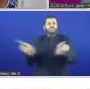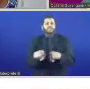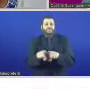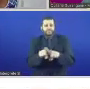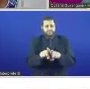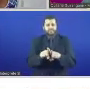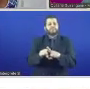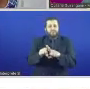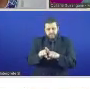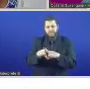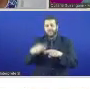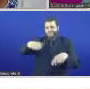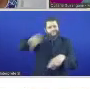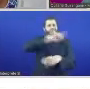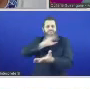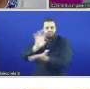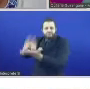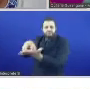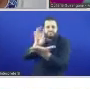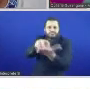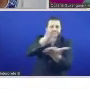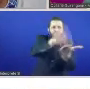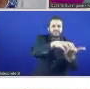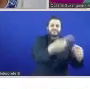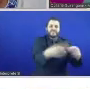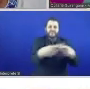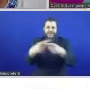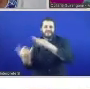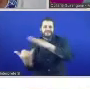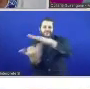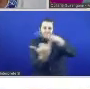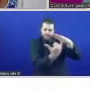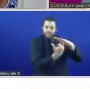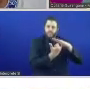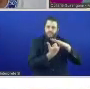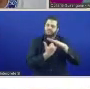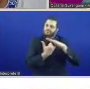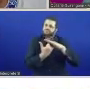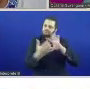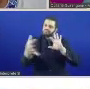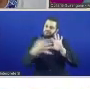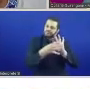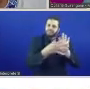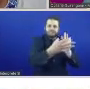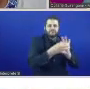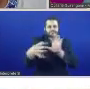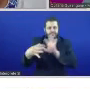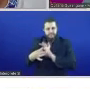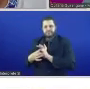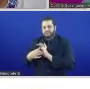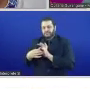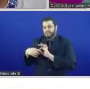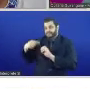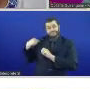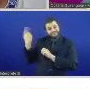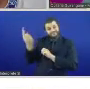produce and share data and evidence, if we open a sincere discussion on the meaning of sorority